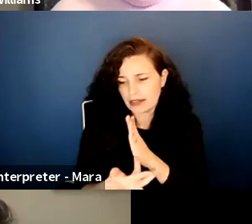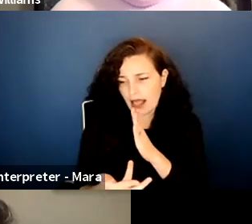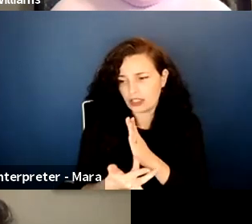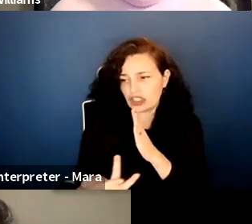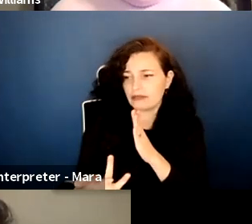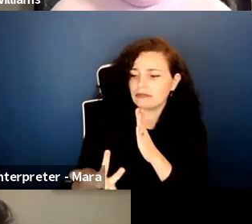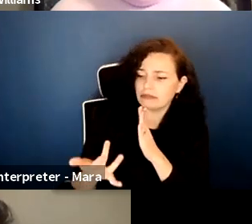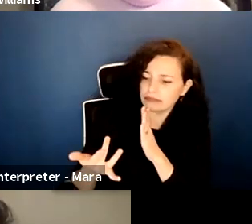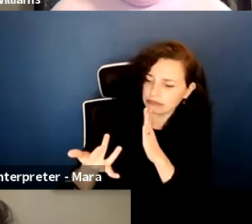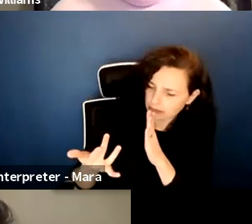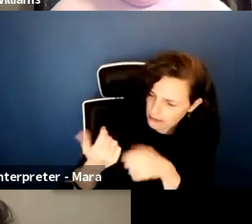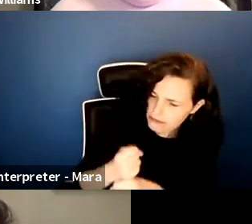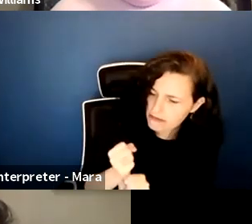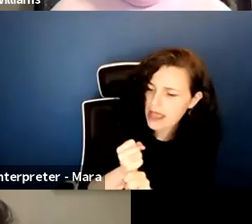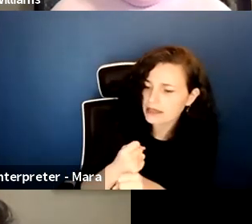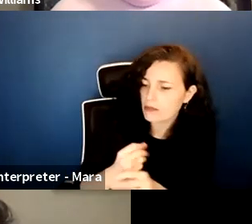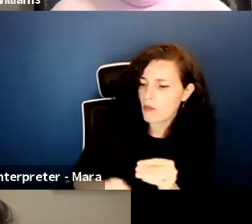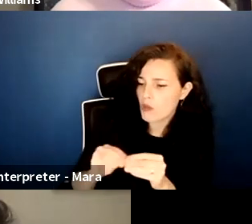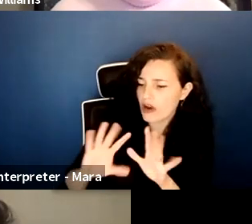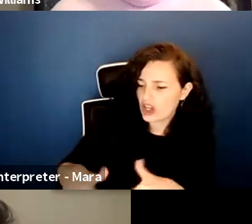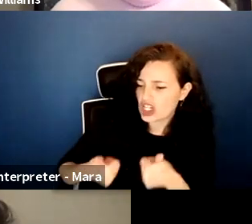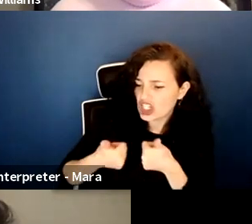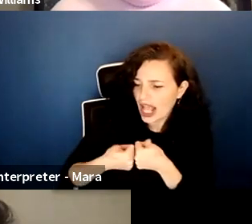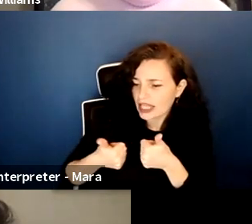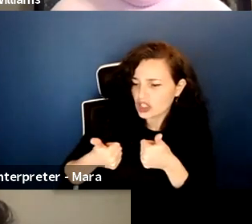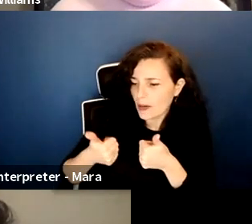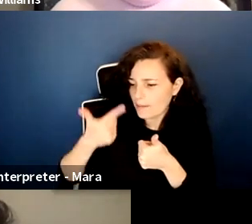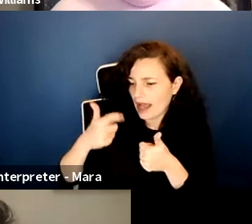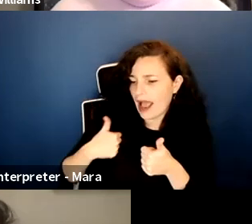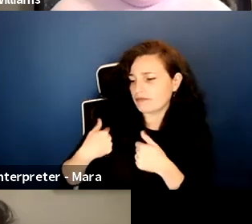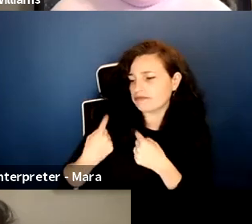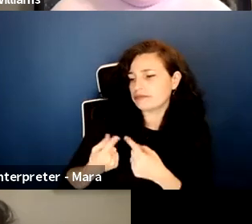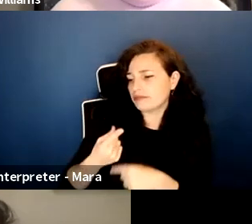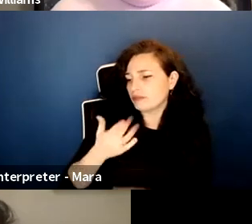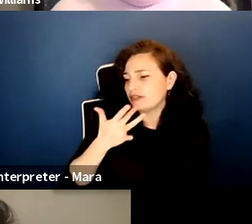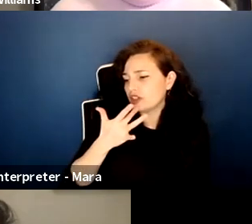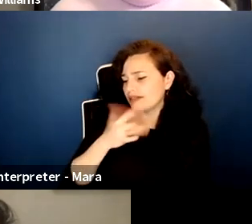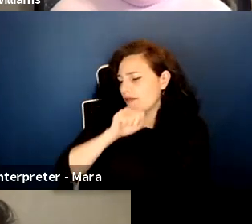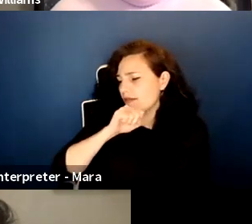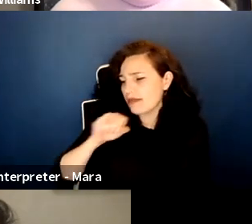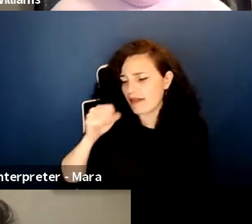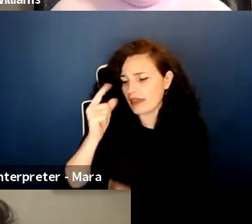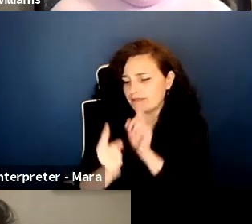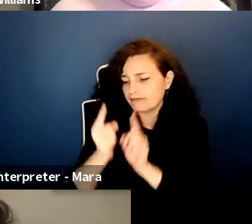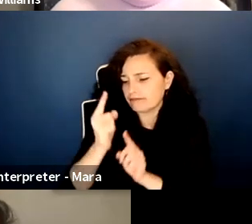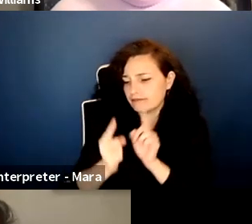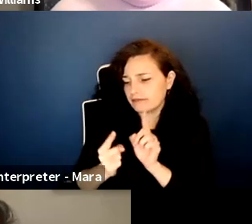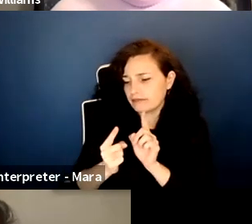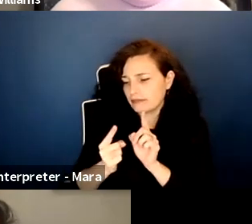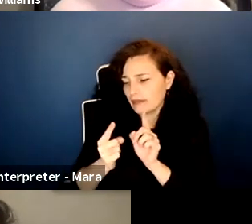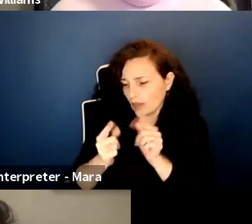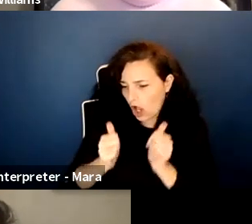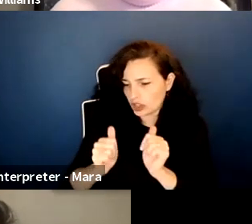sometimes makes it challenging, I've always loved the in-person audition, because there is a relationship, a breathing relationship with the